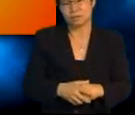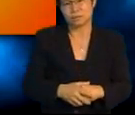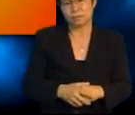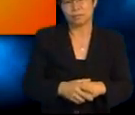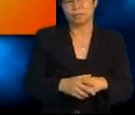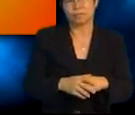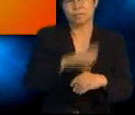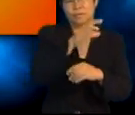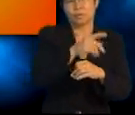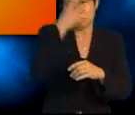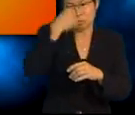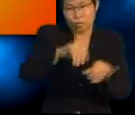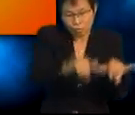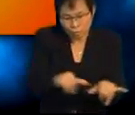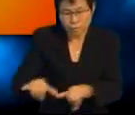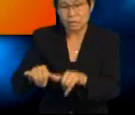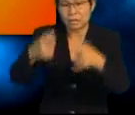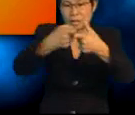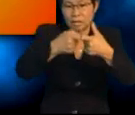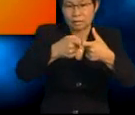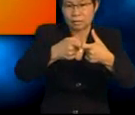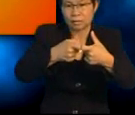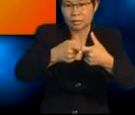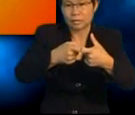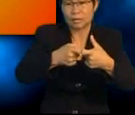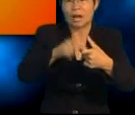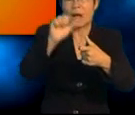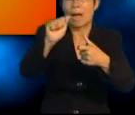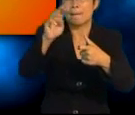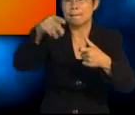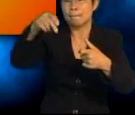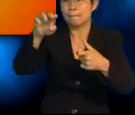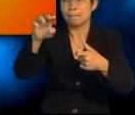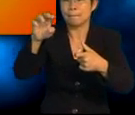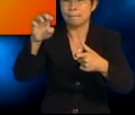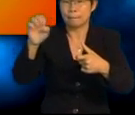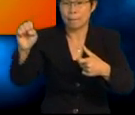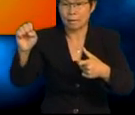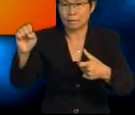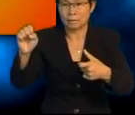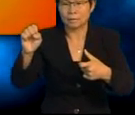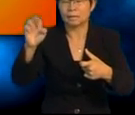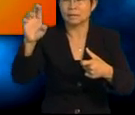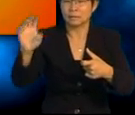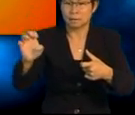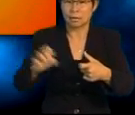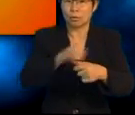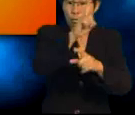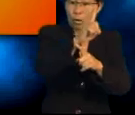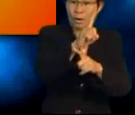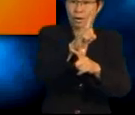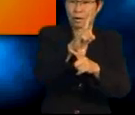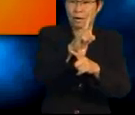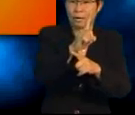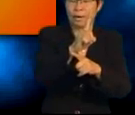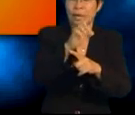The unit for measuring electric current is the ampere. So, a current of 1 ampere is